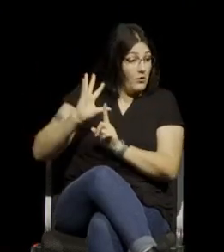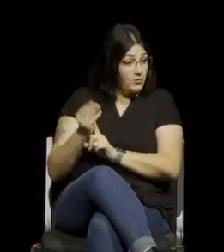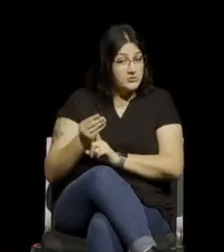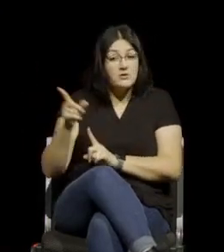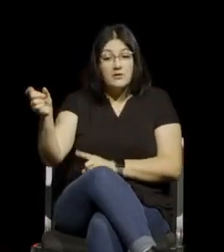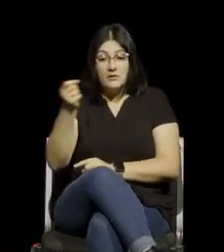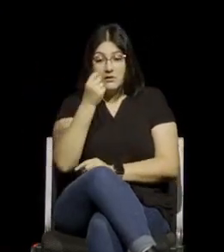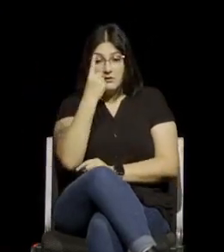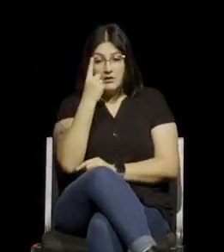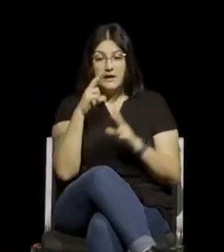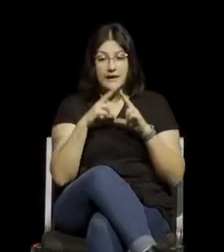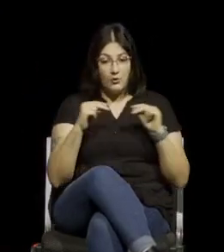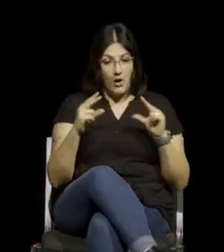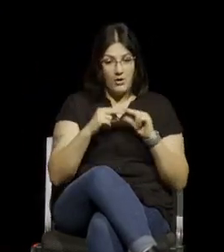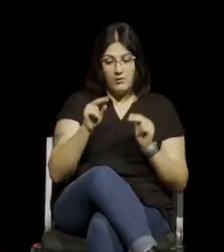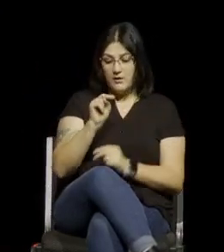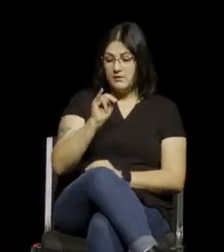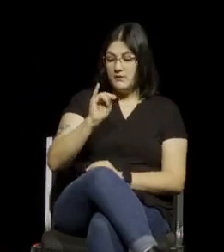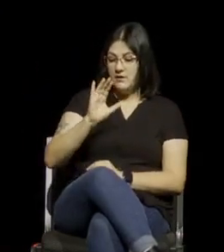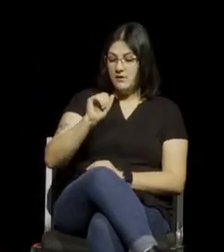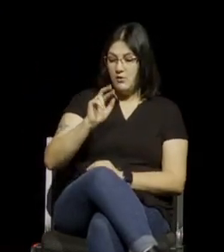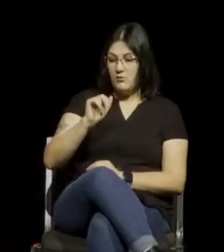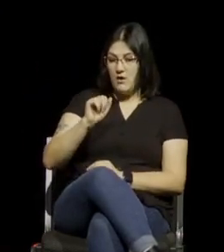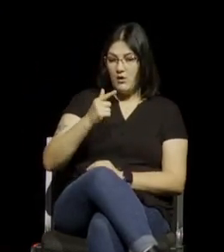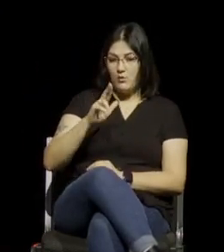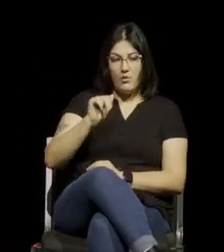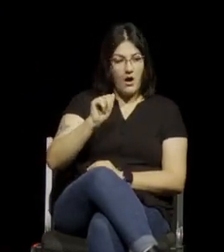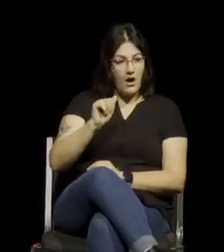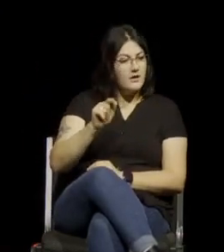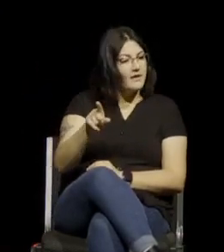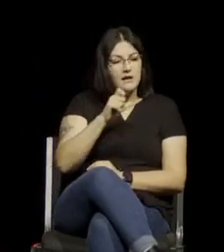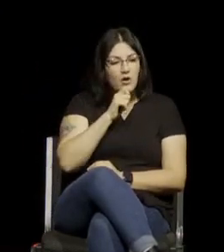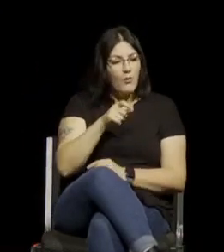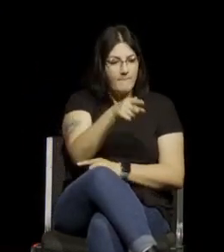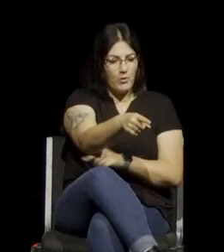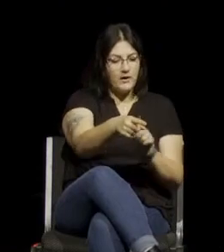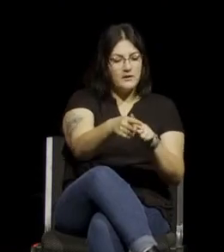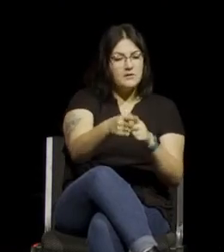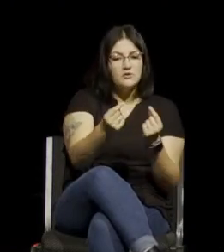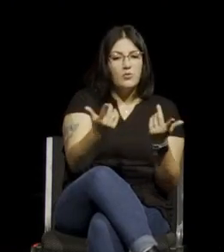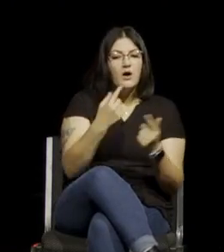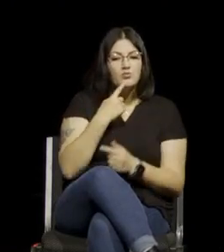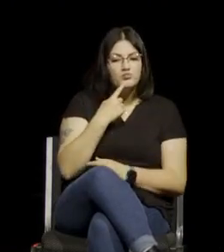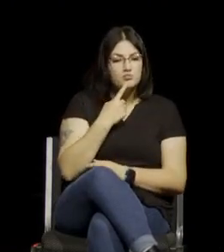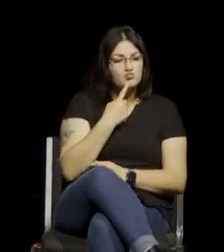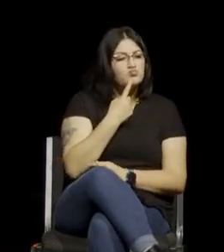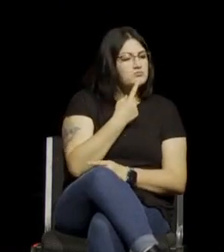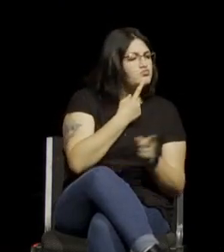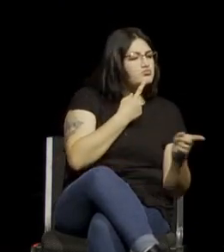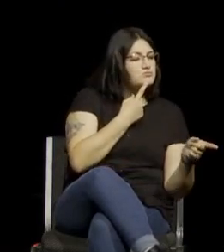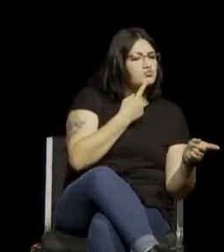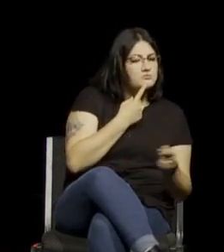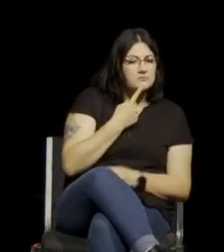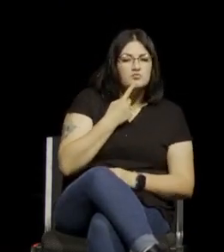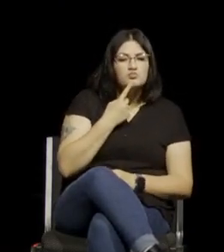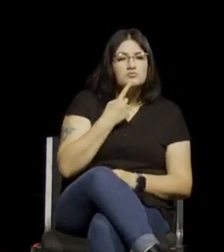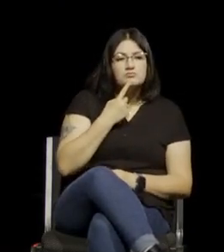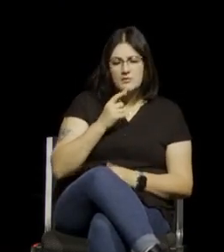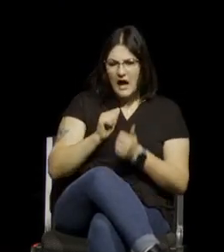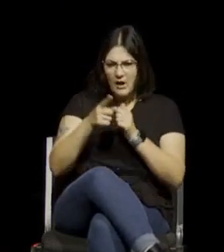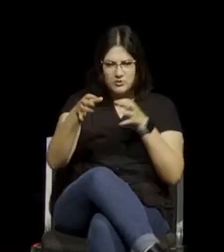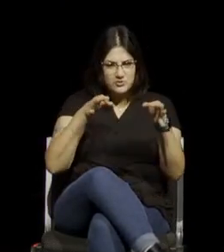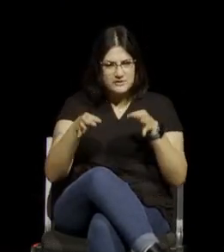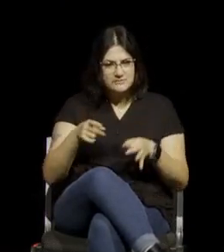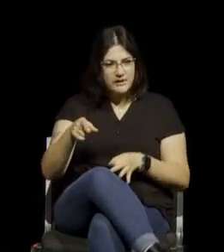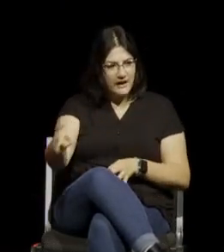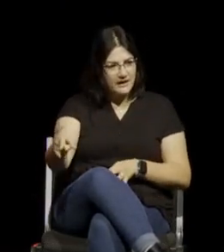in Nicaragua, they don't point at all, but with their lips. So try that for a second. How would you explain to the